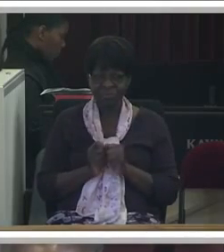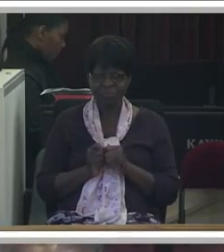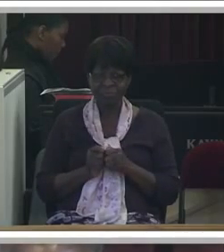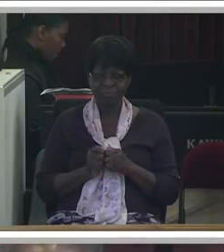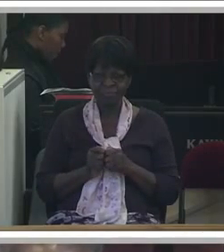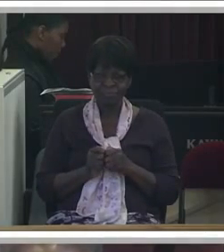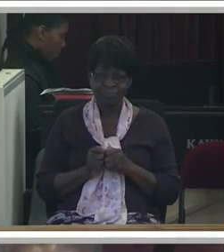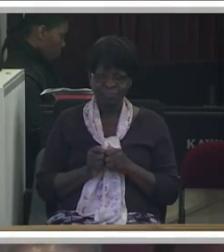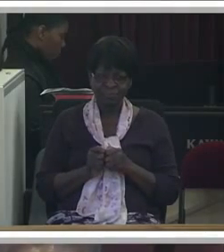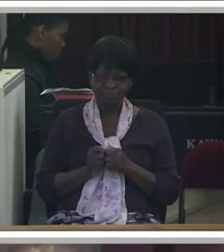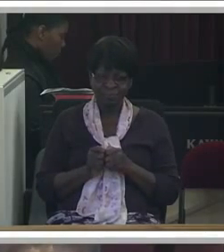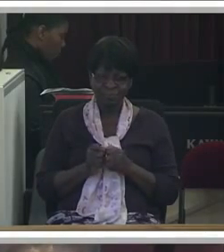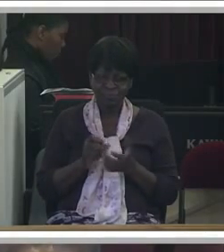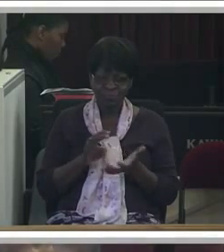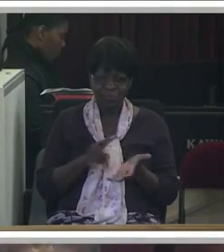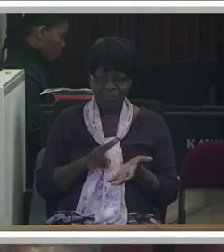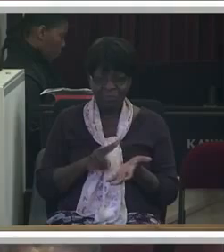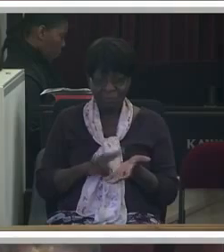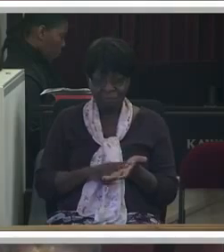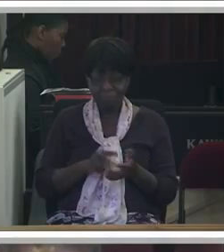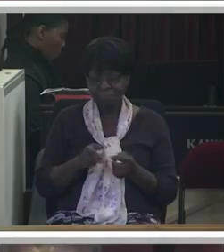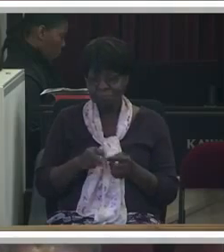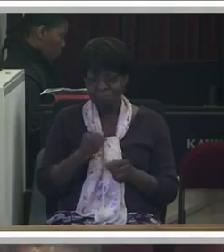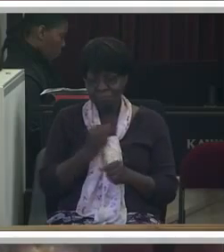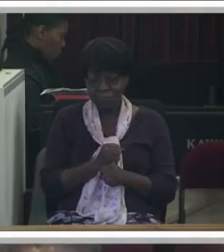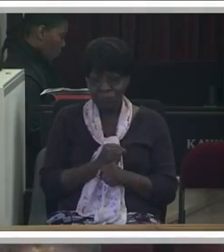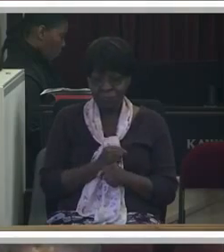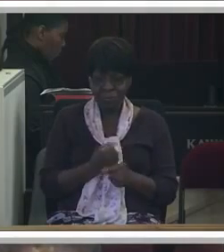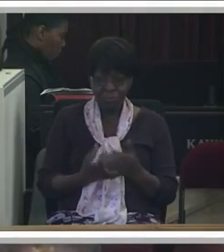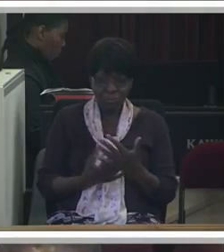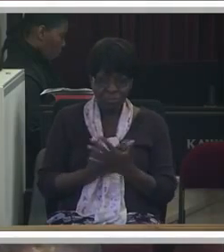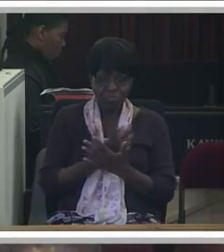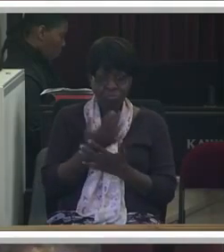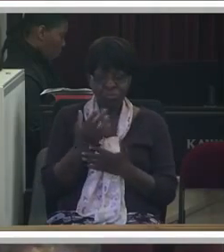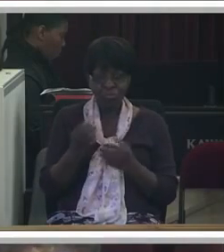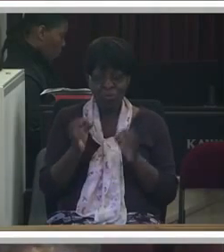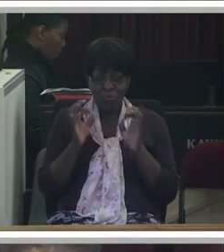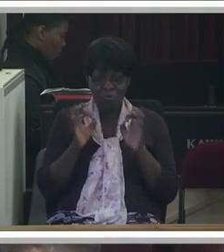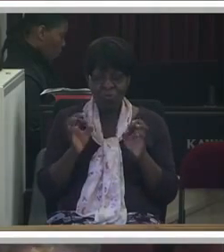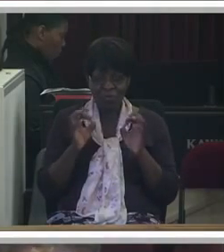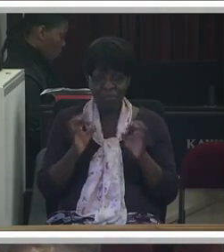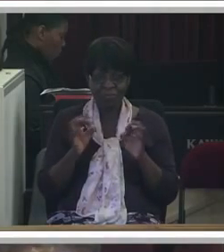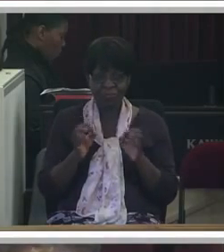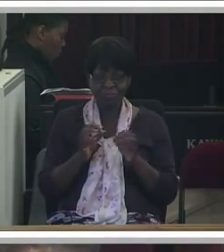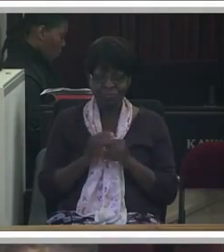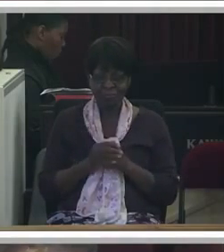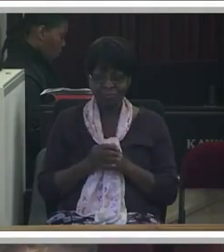Flawless vegetation and an absolutely perfect atmosphere.